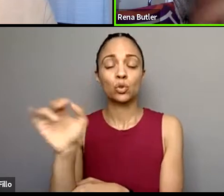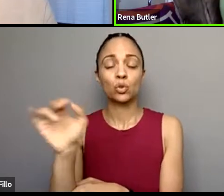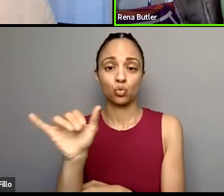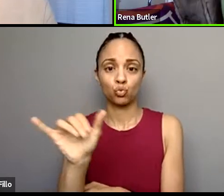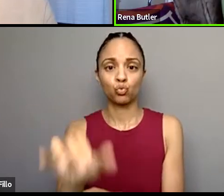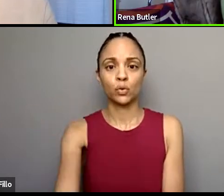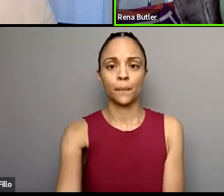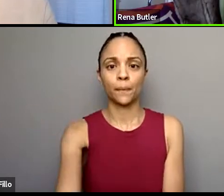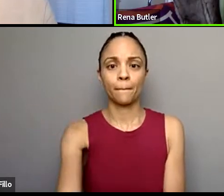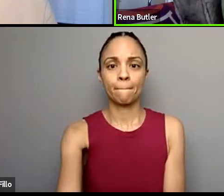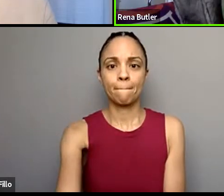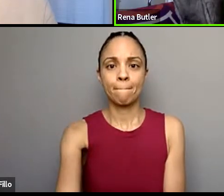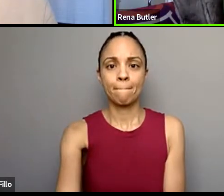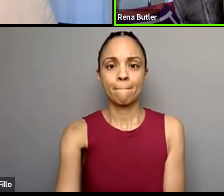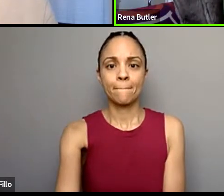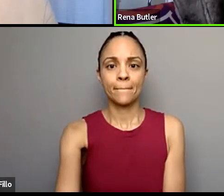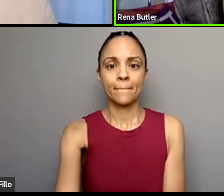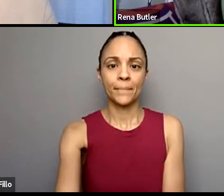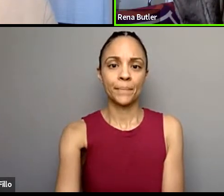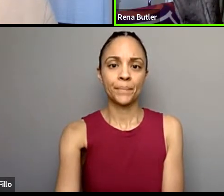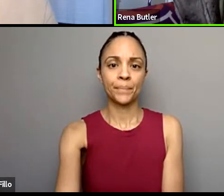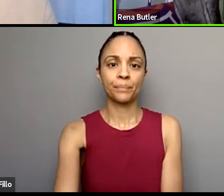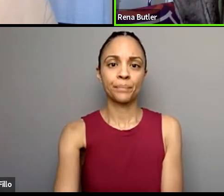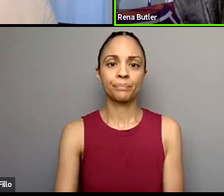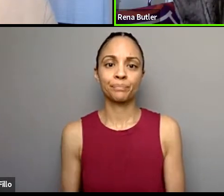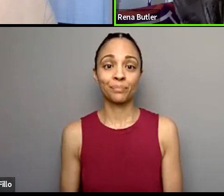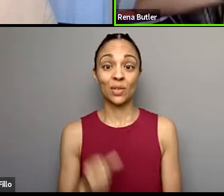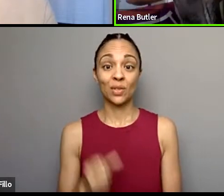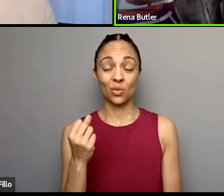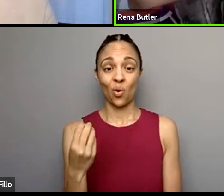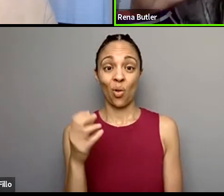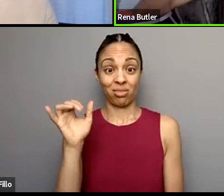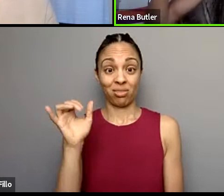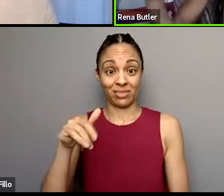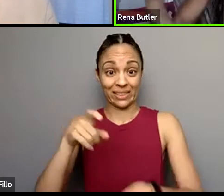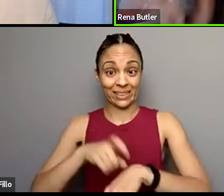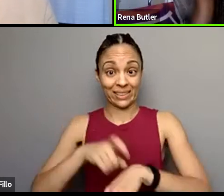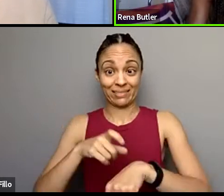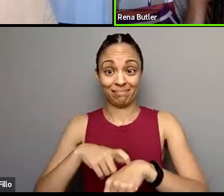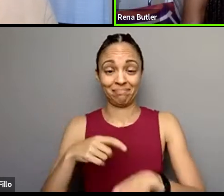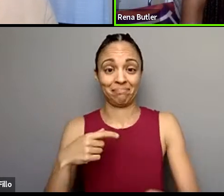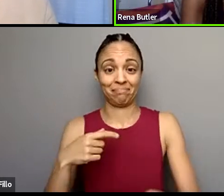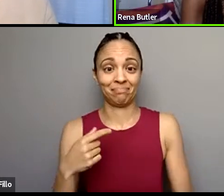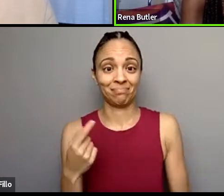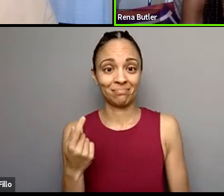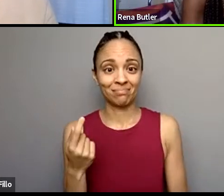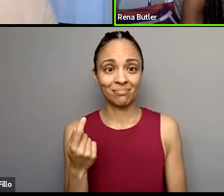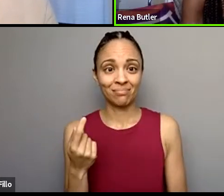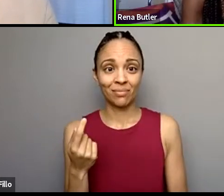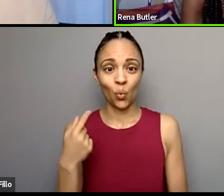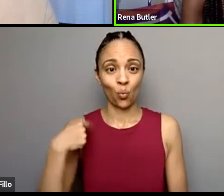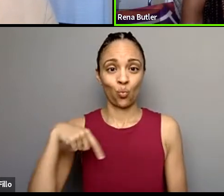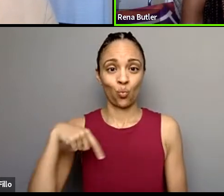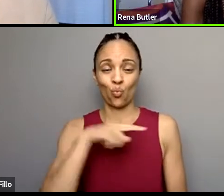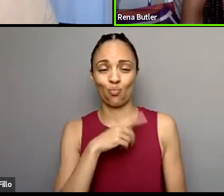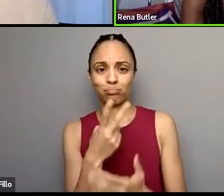downtown dance to like rep company transitional period. And